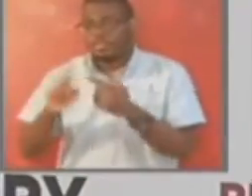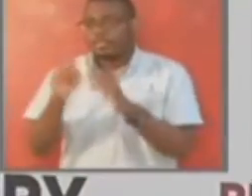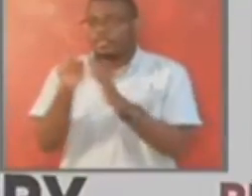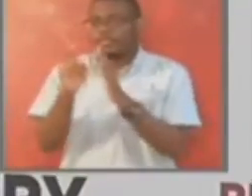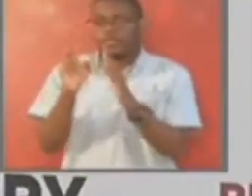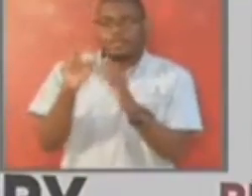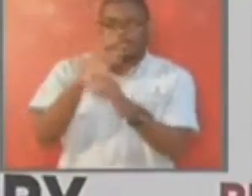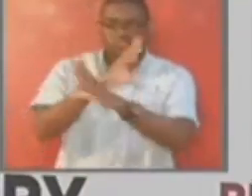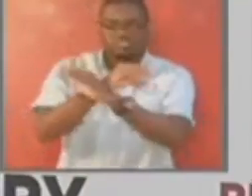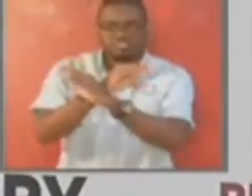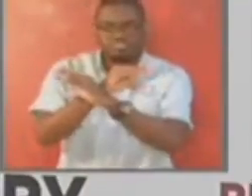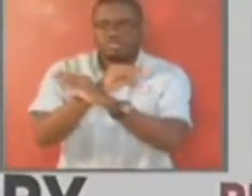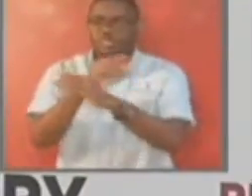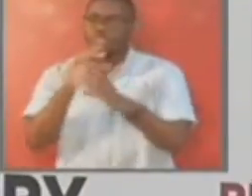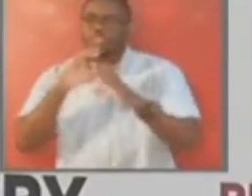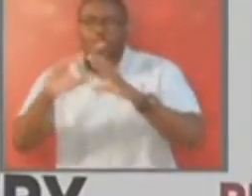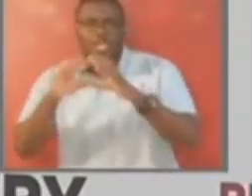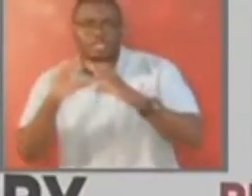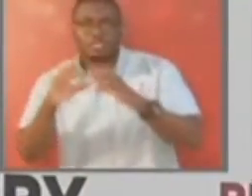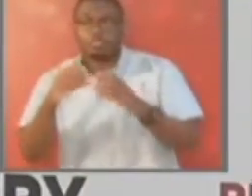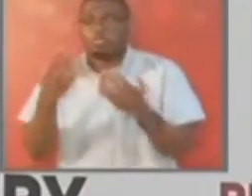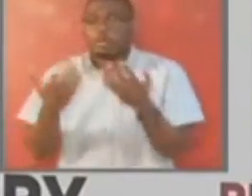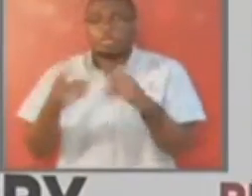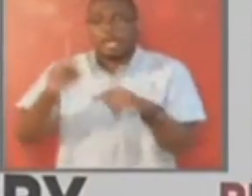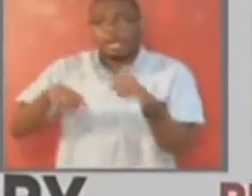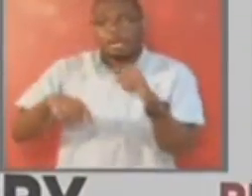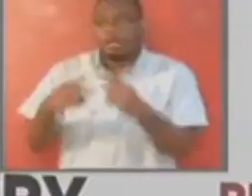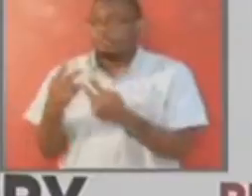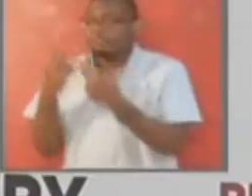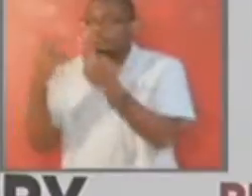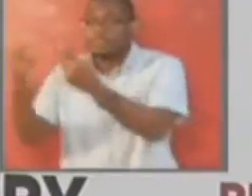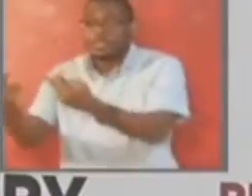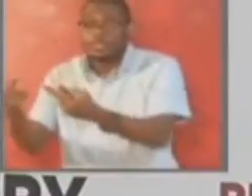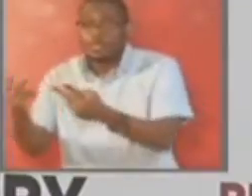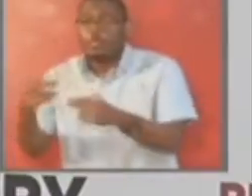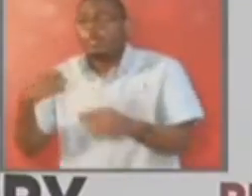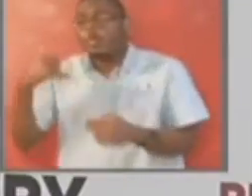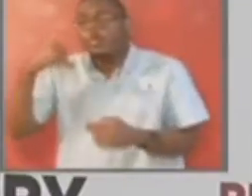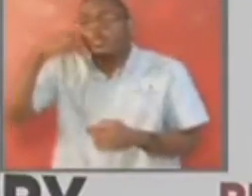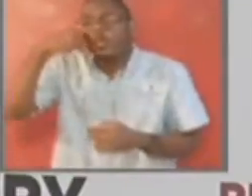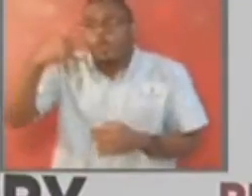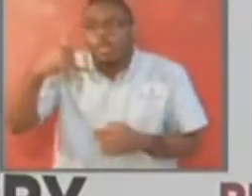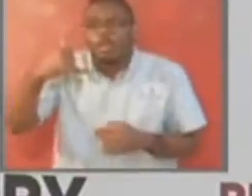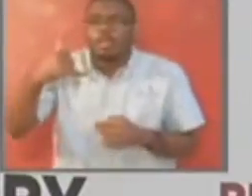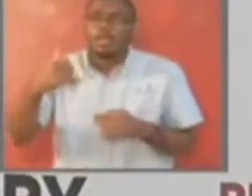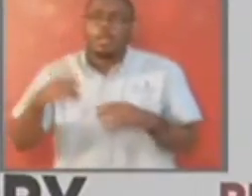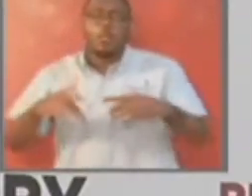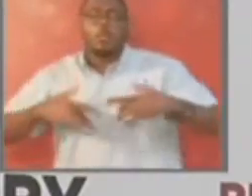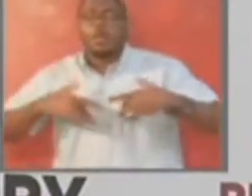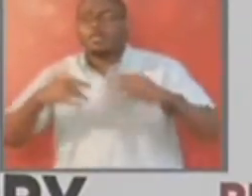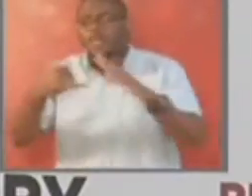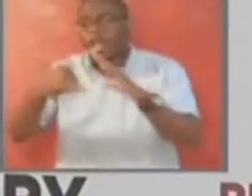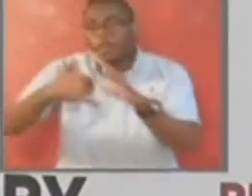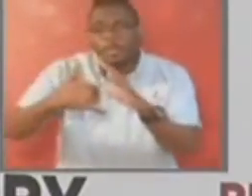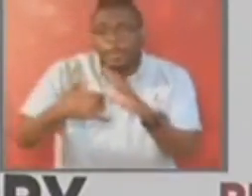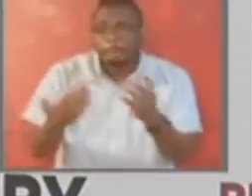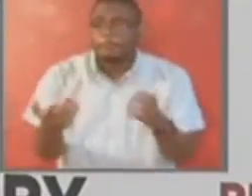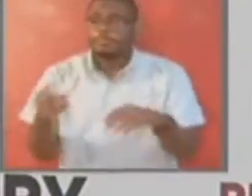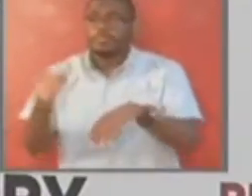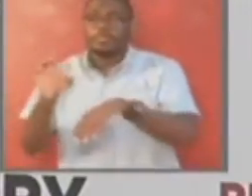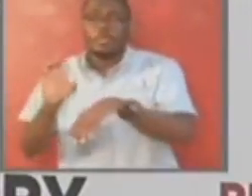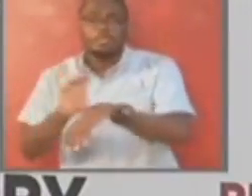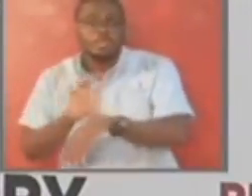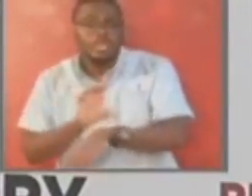though you can't go to visit. We can still communicate via telephone, via video chats, and continue to connect as much as possible. Even when we're